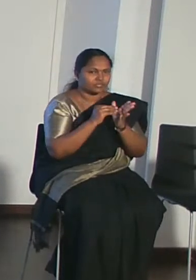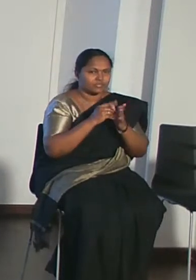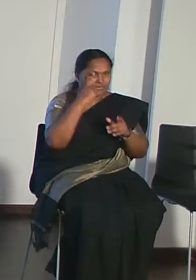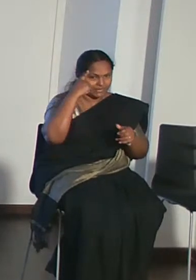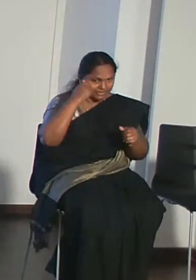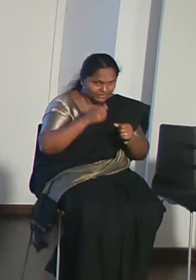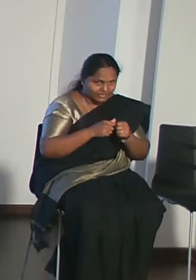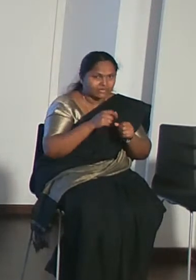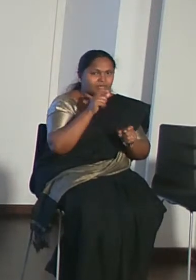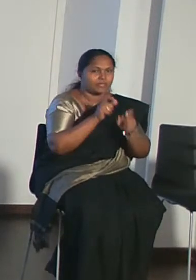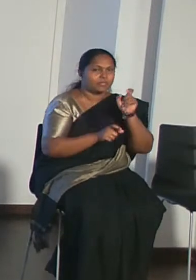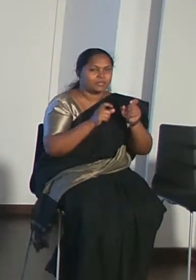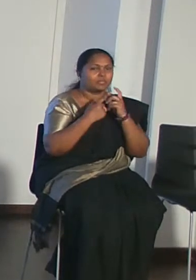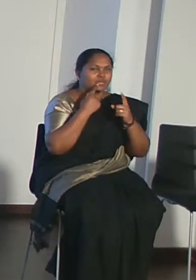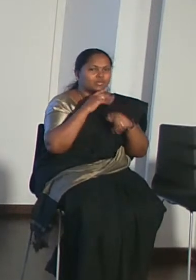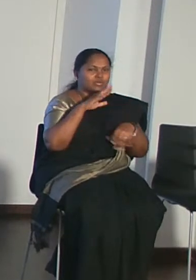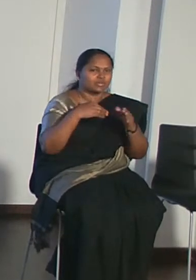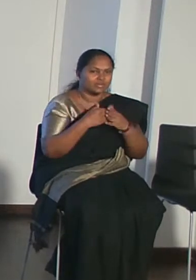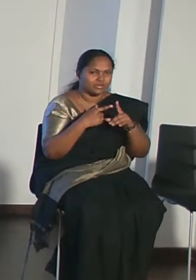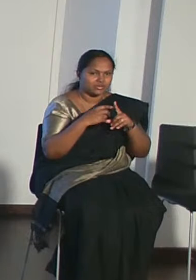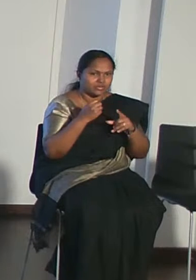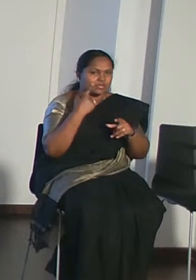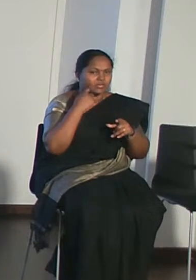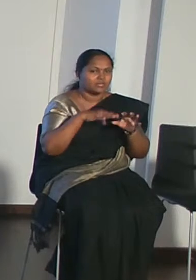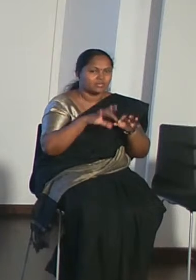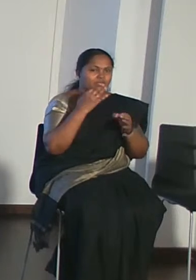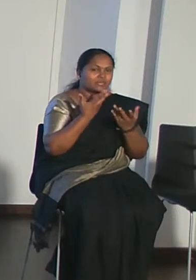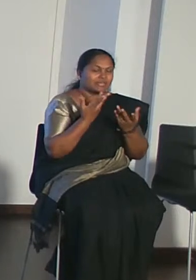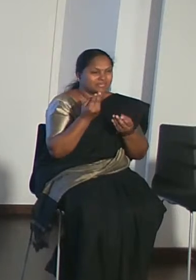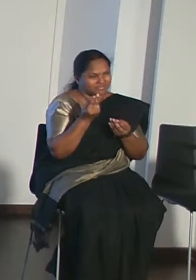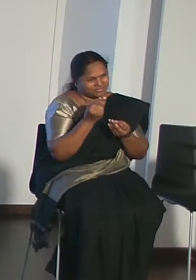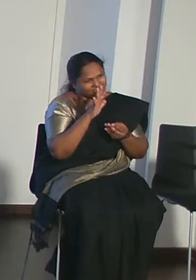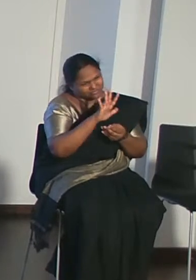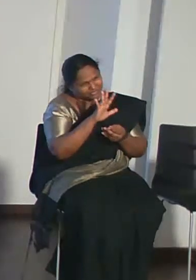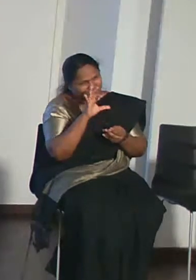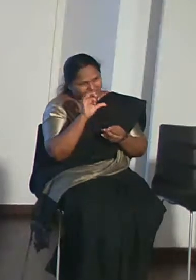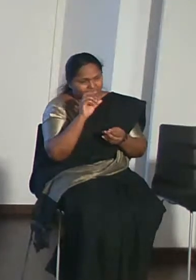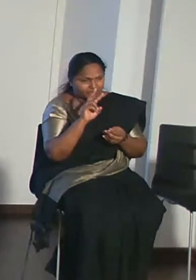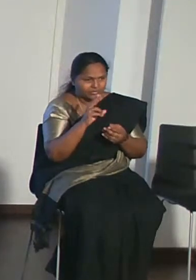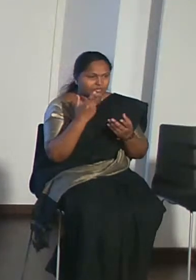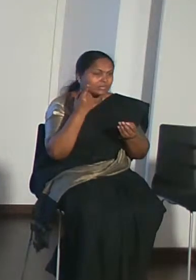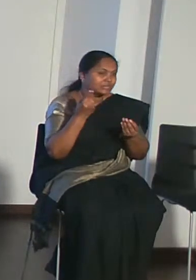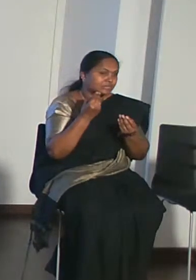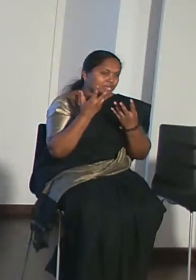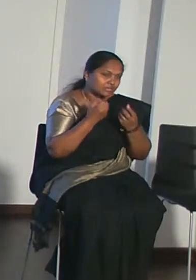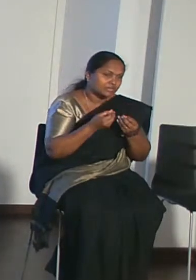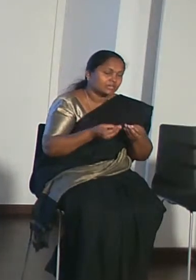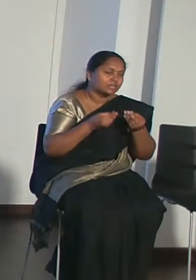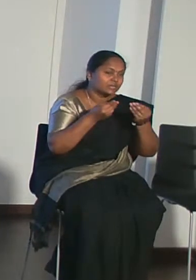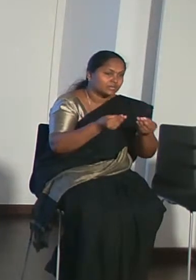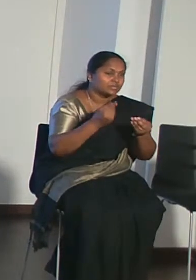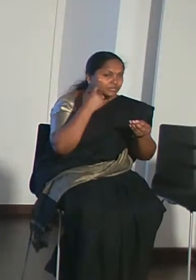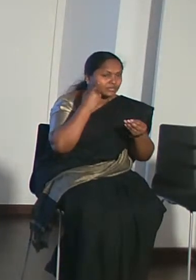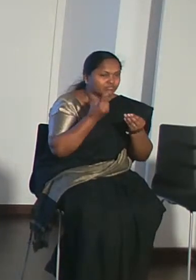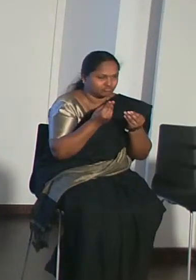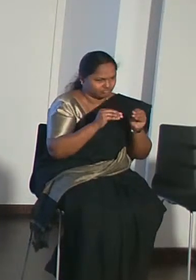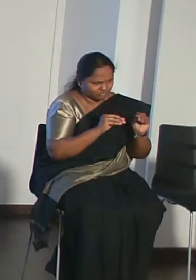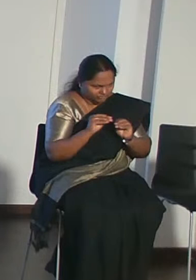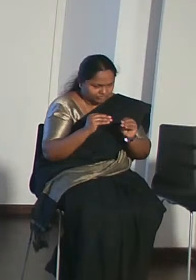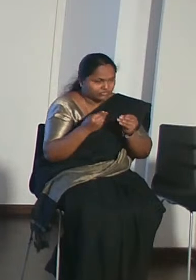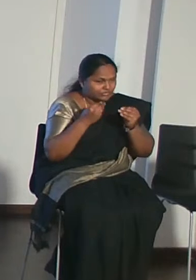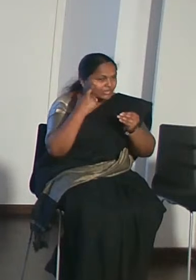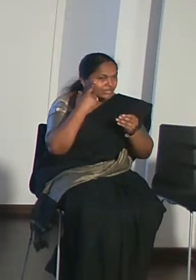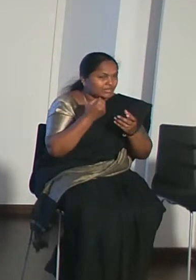memories, people talking. So it's sort of a infinite loop sometimes that we're trying to just give you a crystal moment or